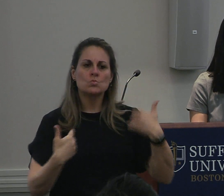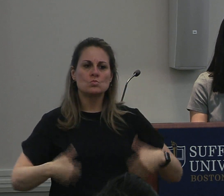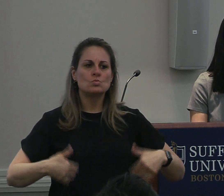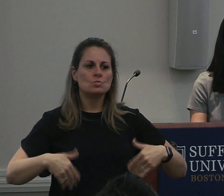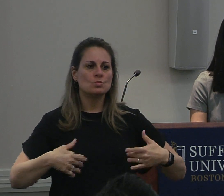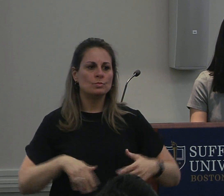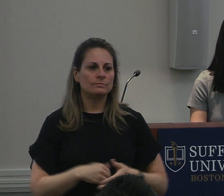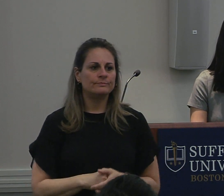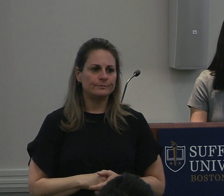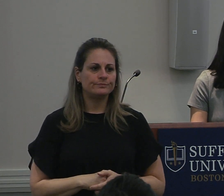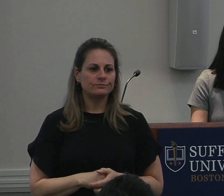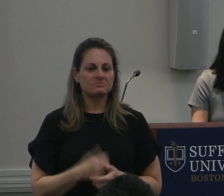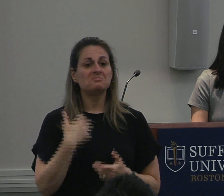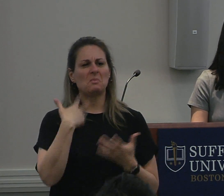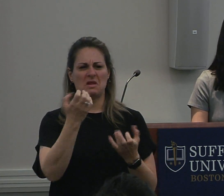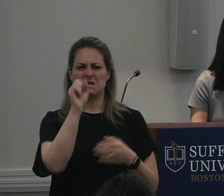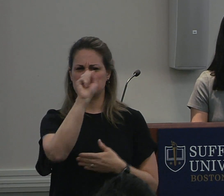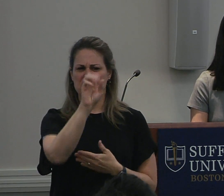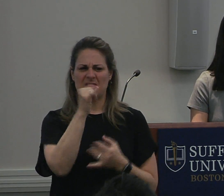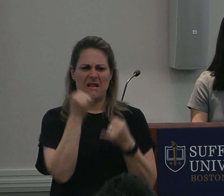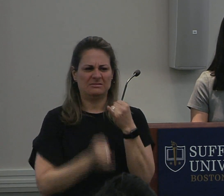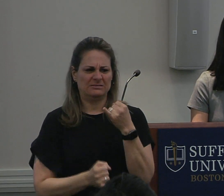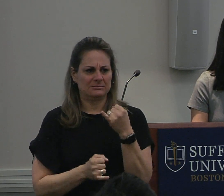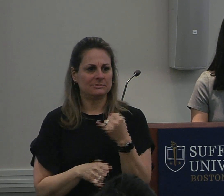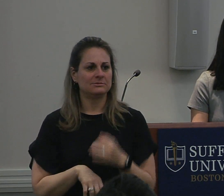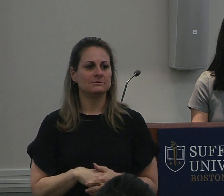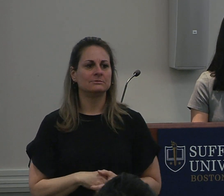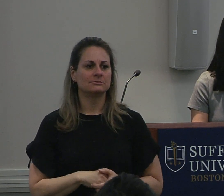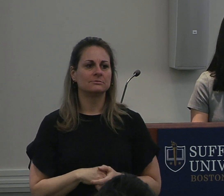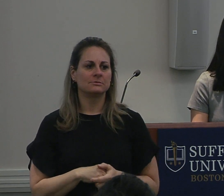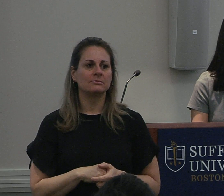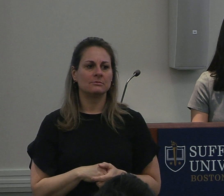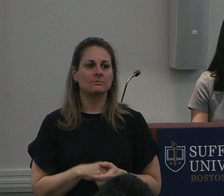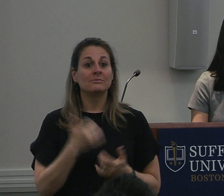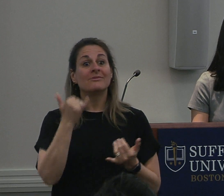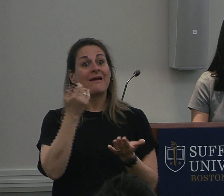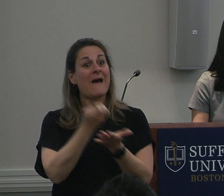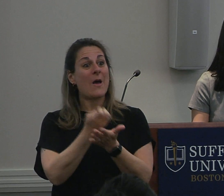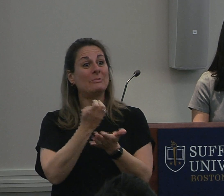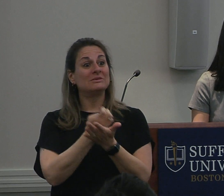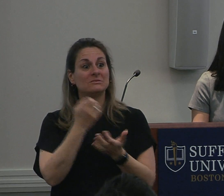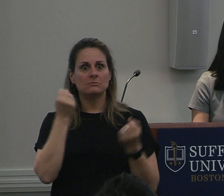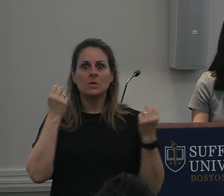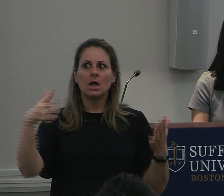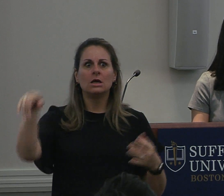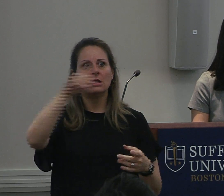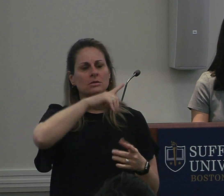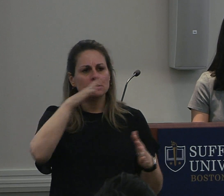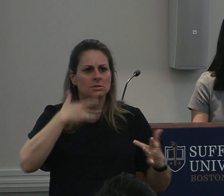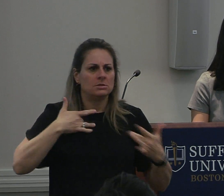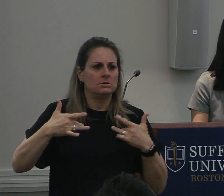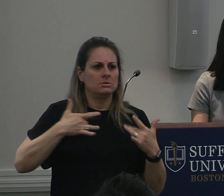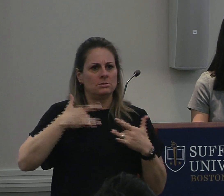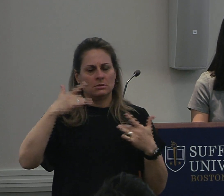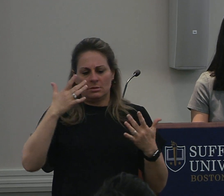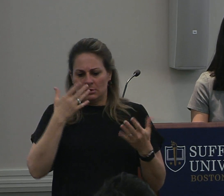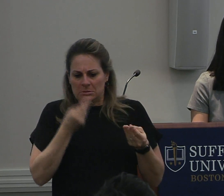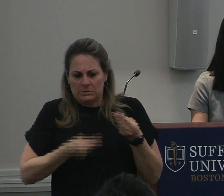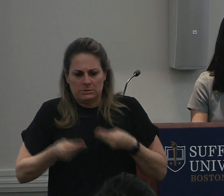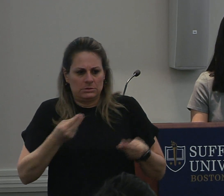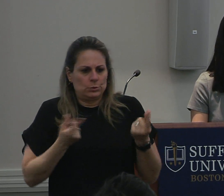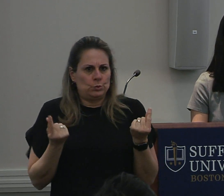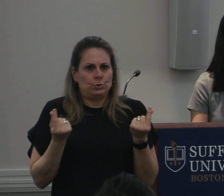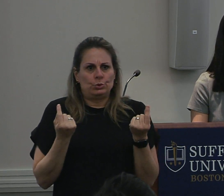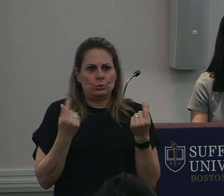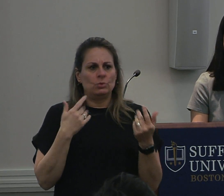I know the economy is on everyone's minds as we are seeing very difficult situations with